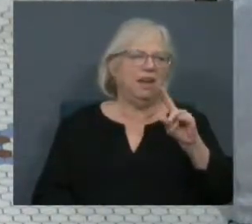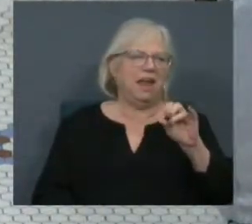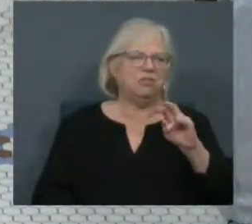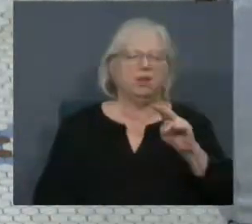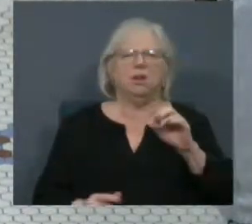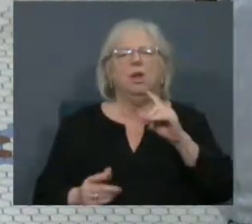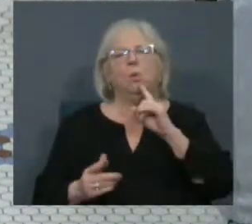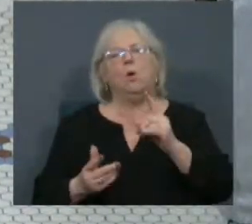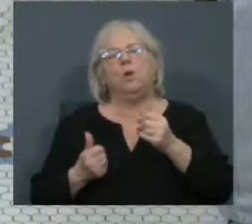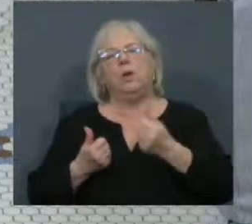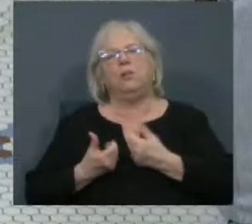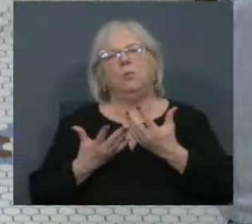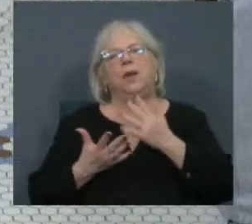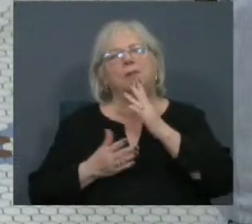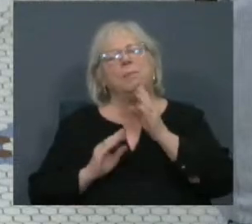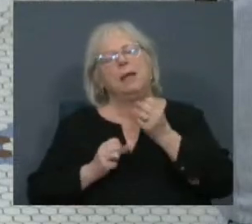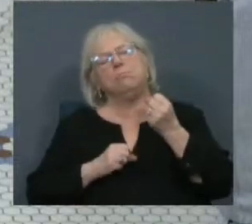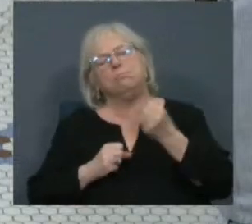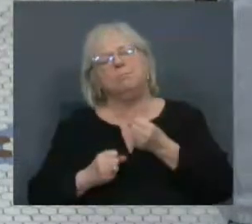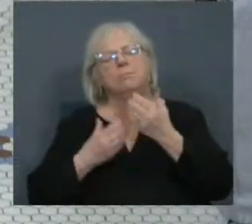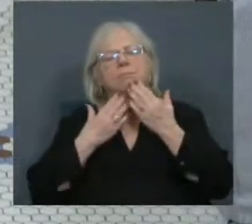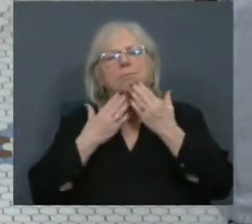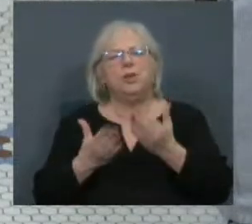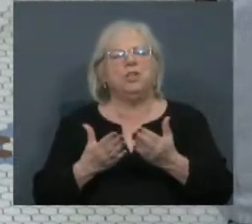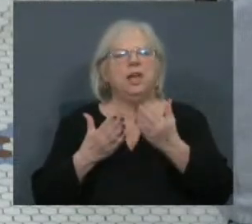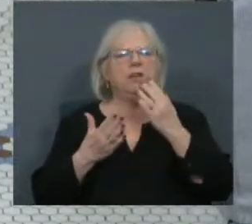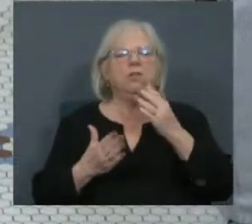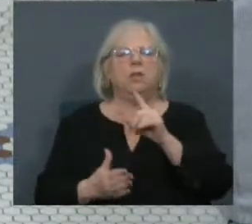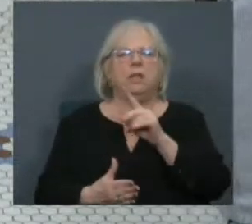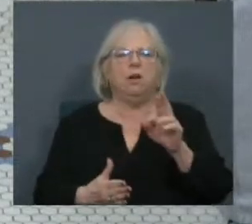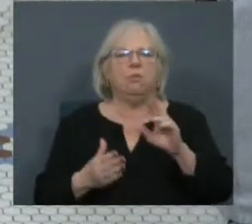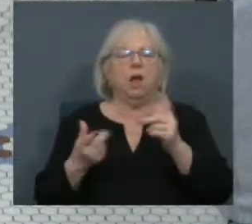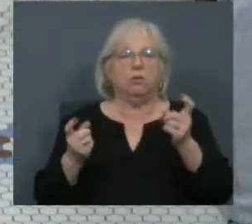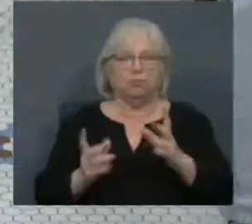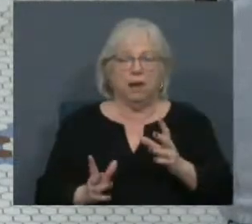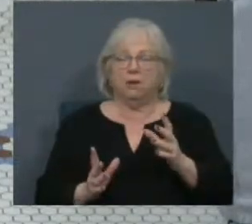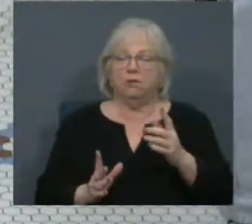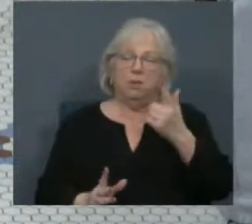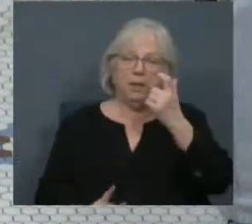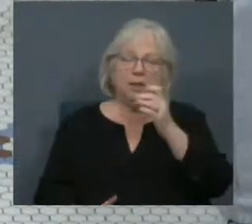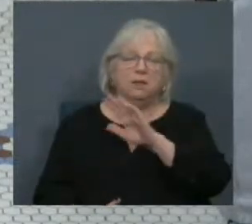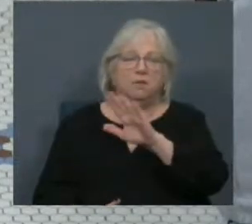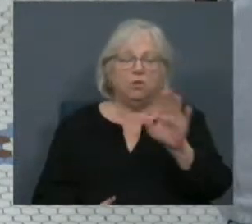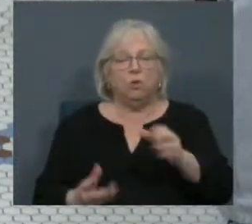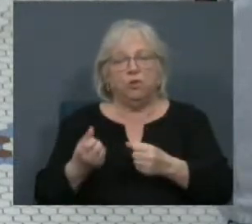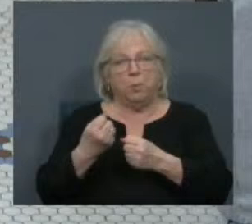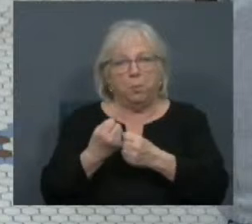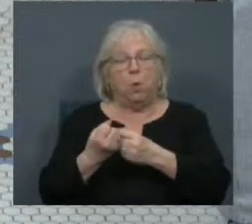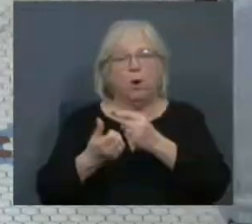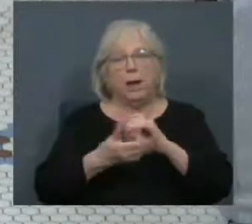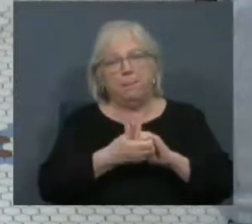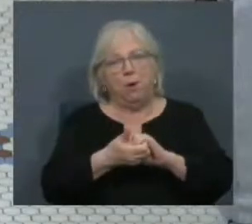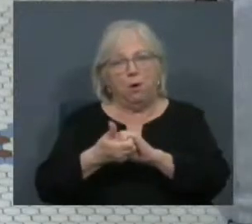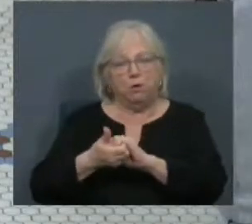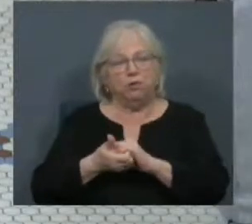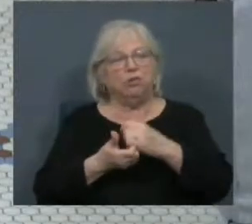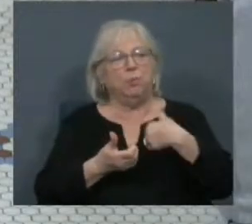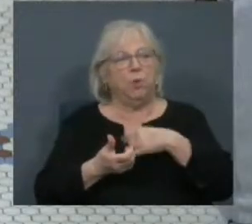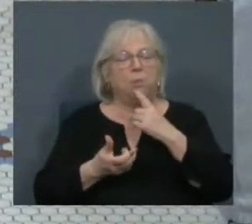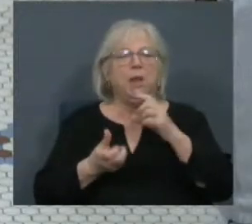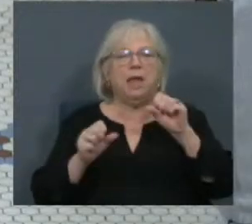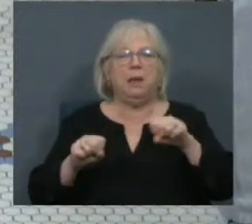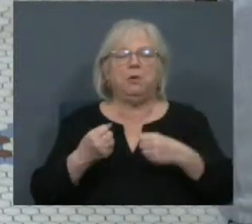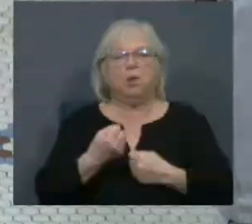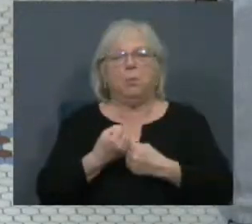Little Rock Board of Directors. Because of your support and deep partnership, we've been able to uphold